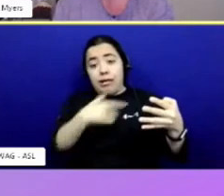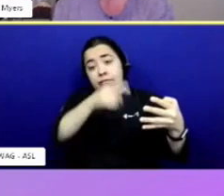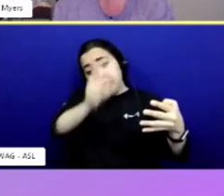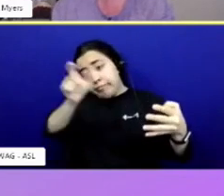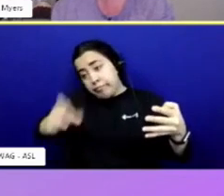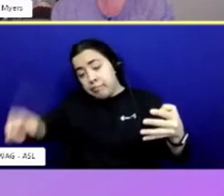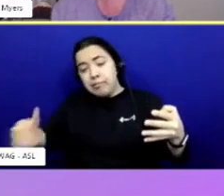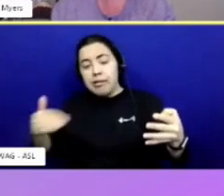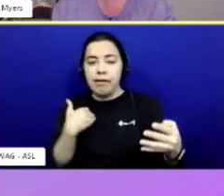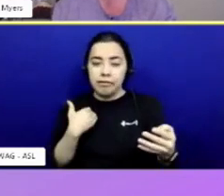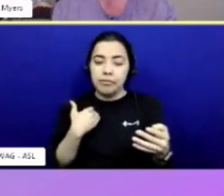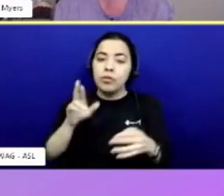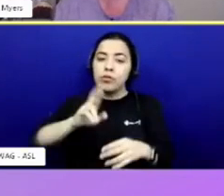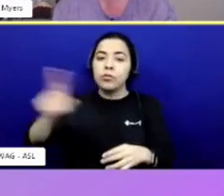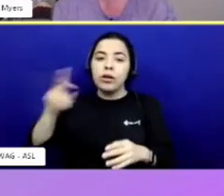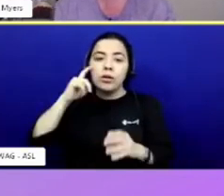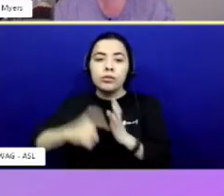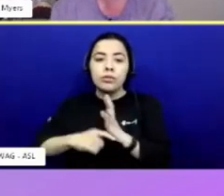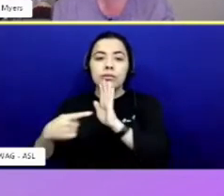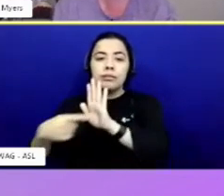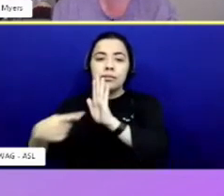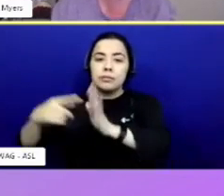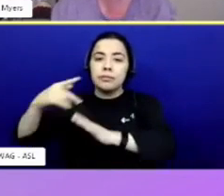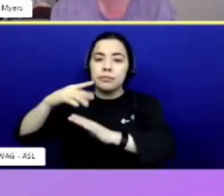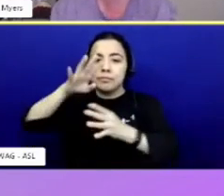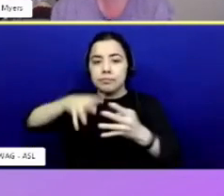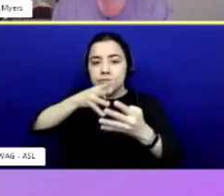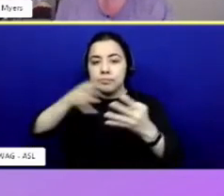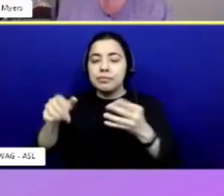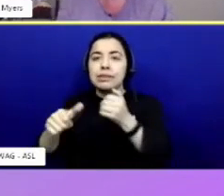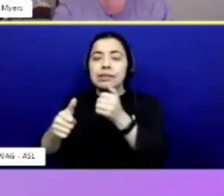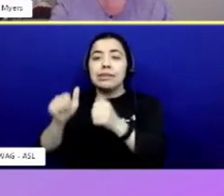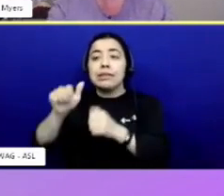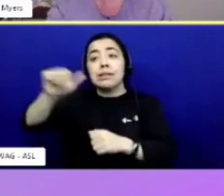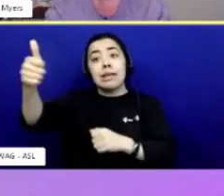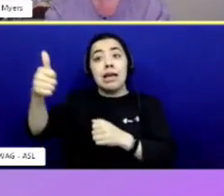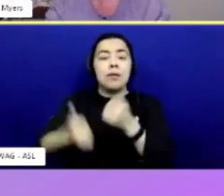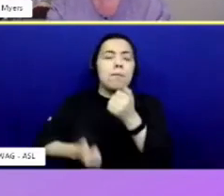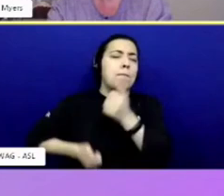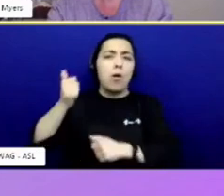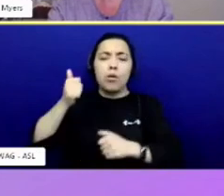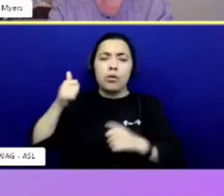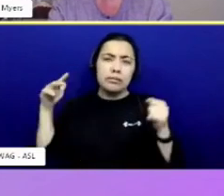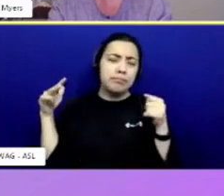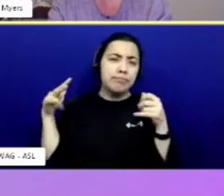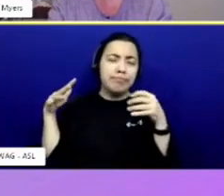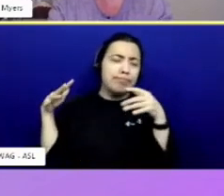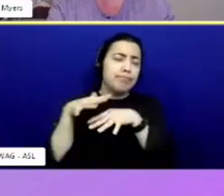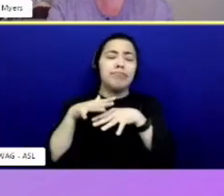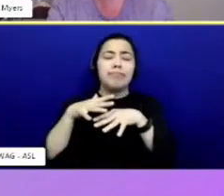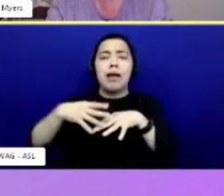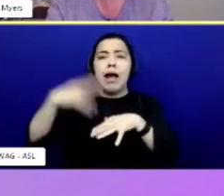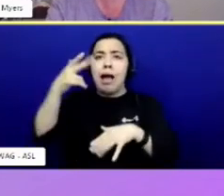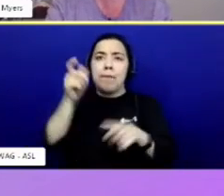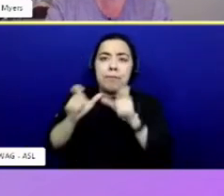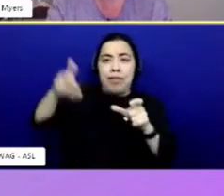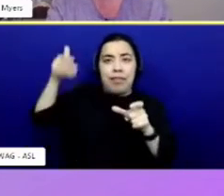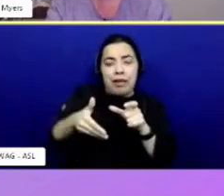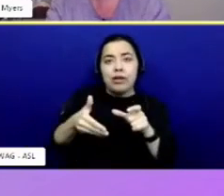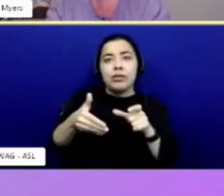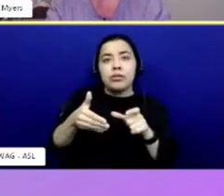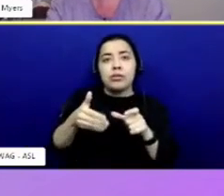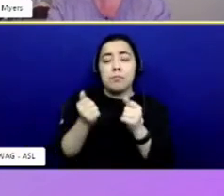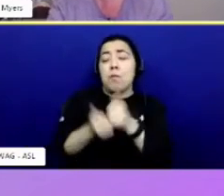have an example table that lists the 10 most populous countries. And this is, I'm demonstrating this in